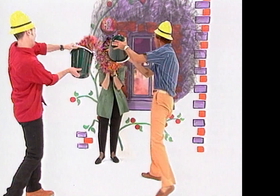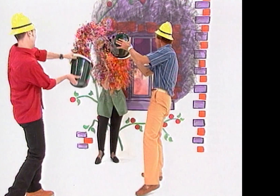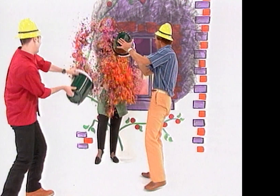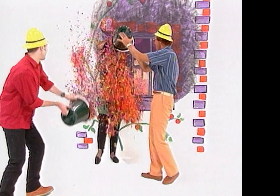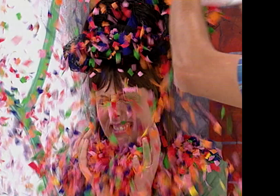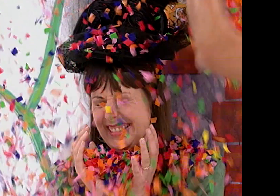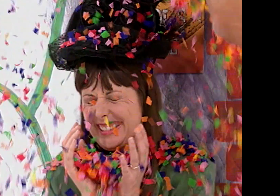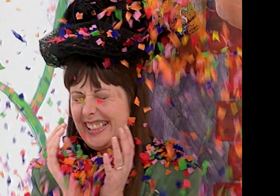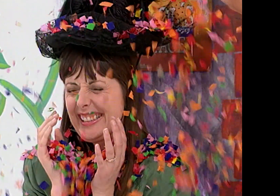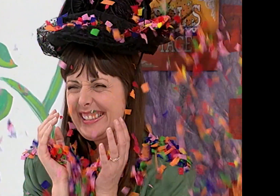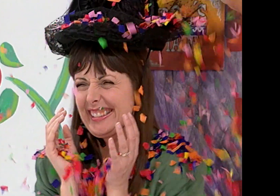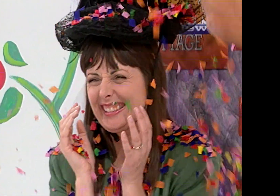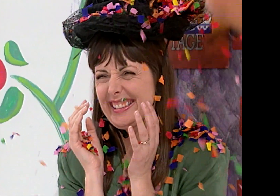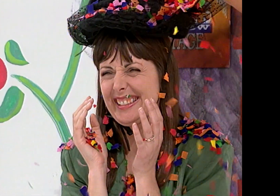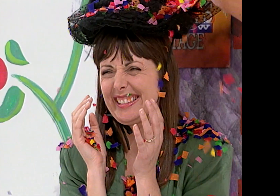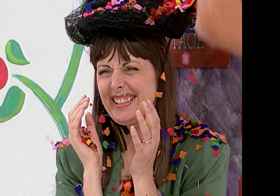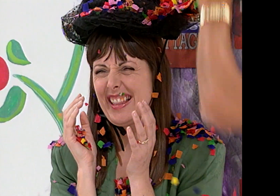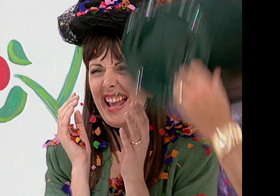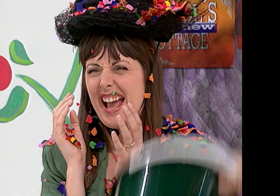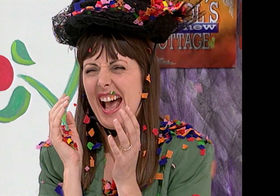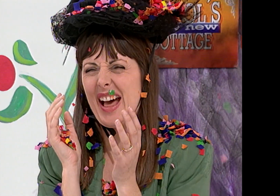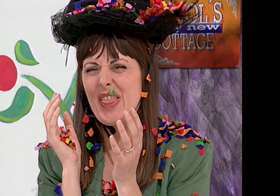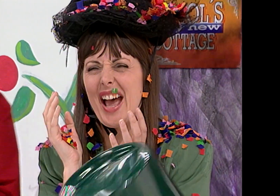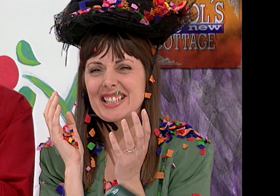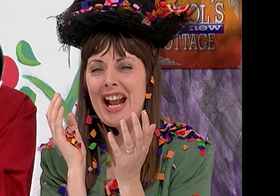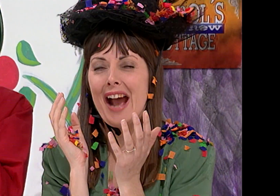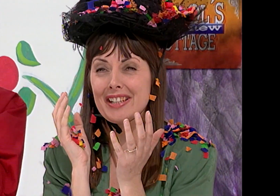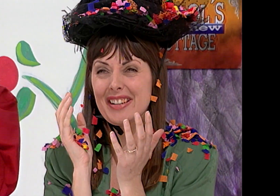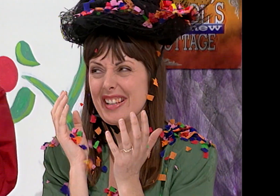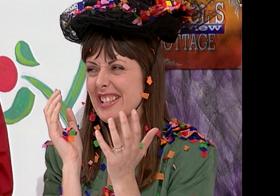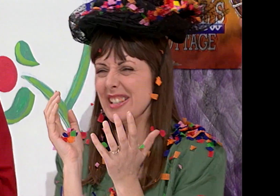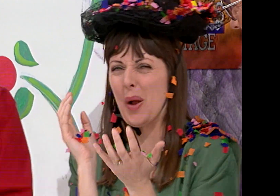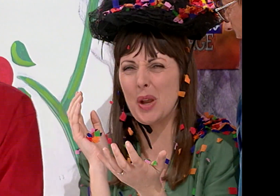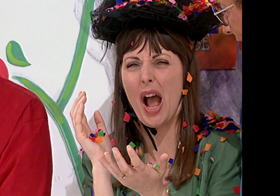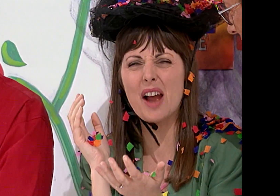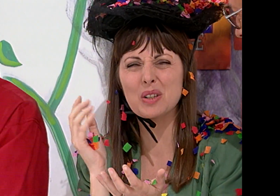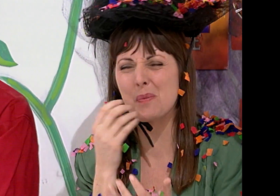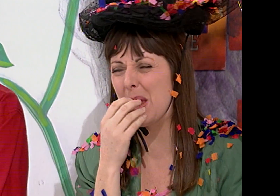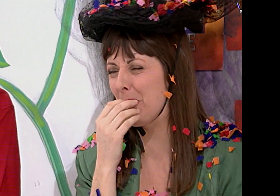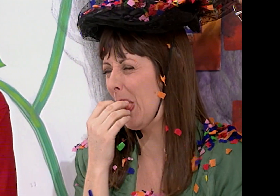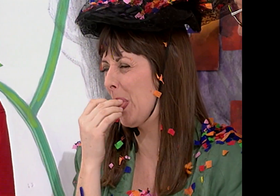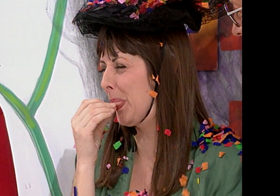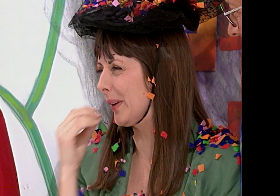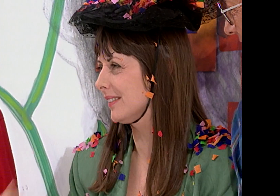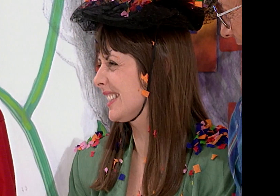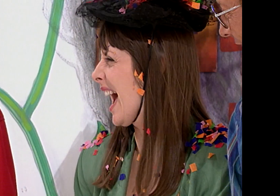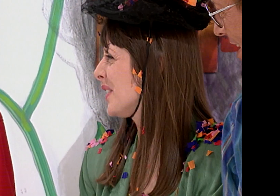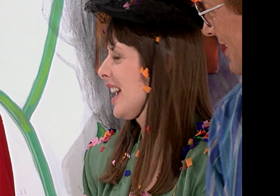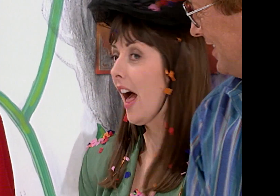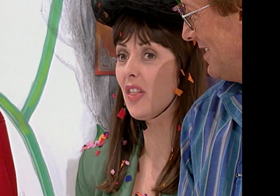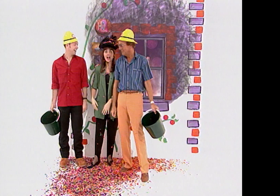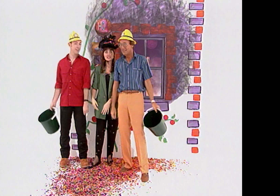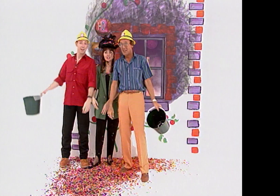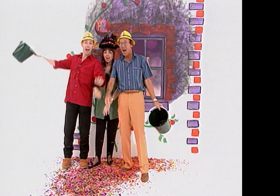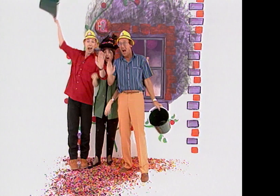yay! Lovely, that's it. Lovely. That's the house out. Lovely. that's how you can stop your house from being blown down.